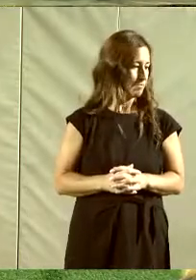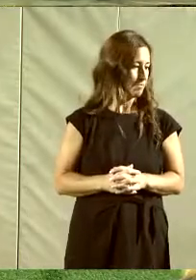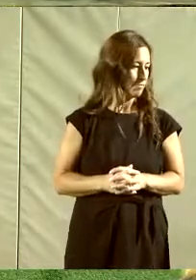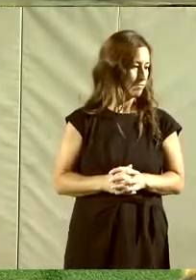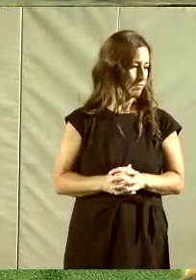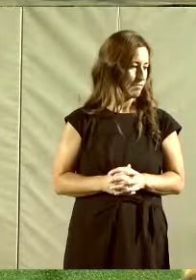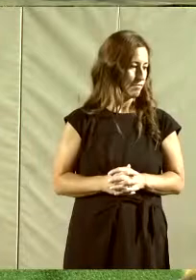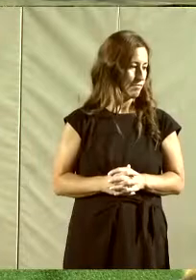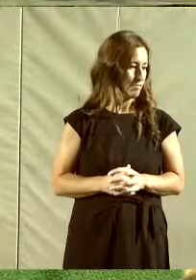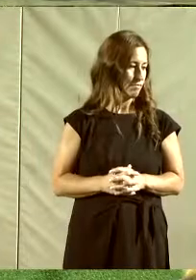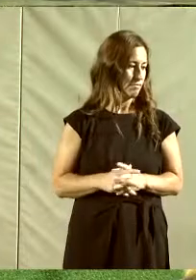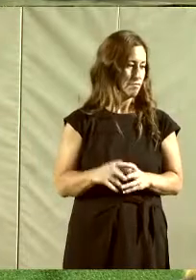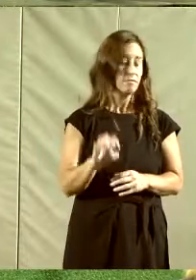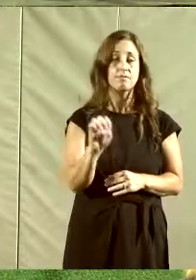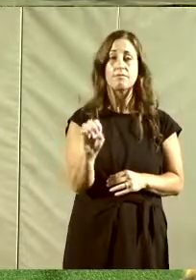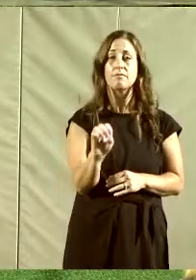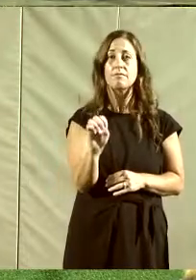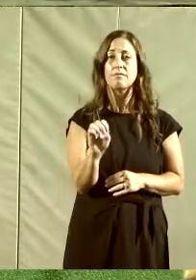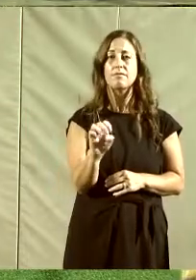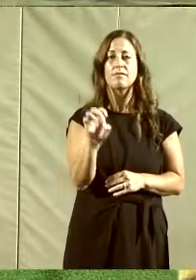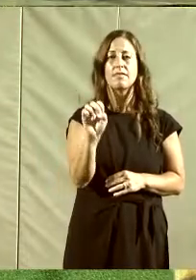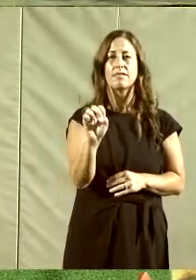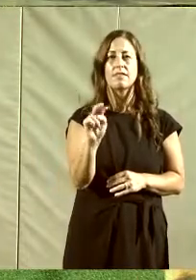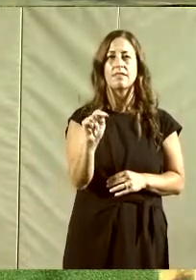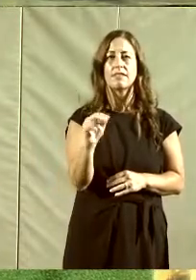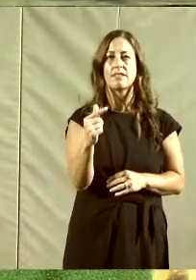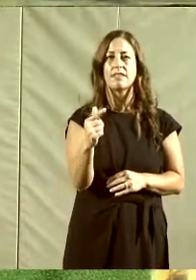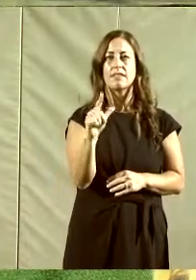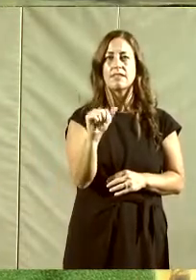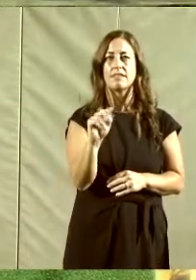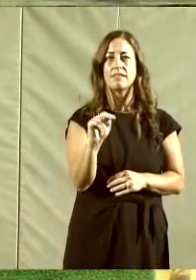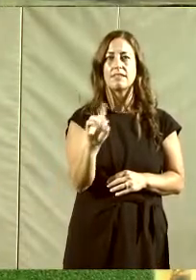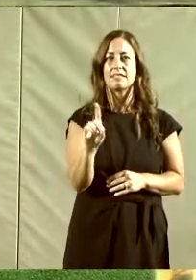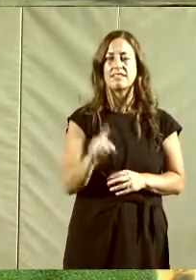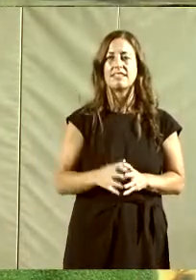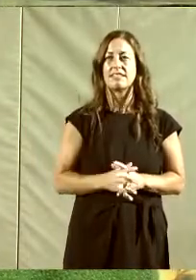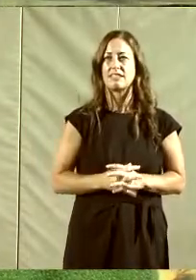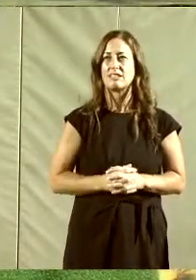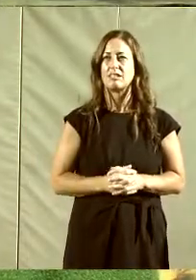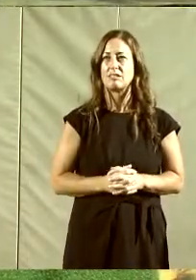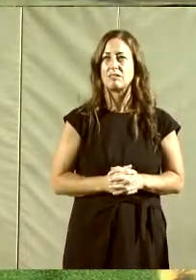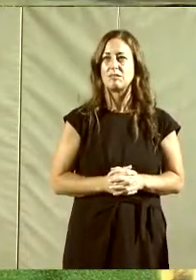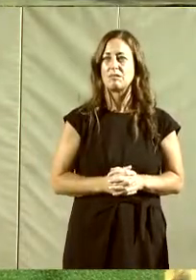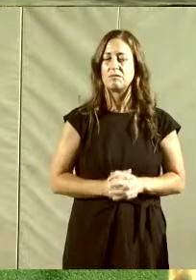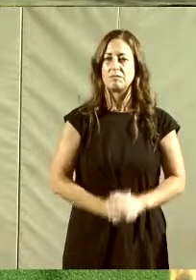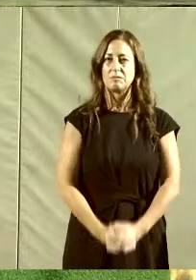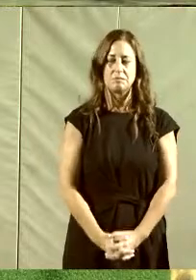Emily Drew England.